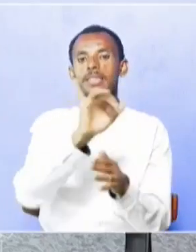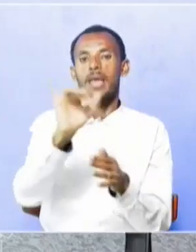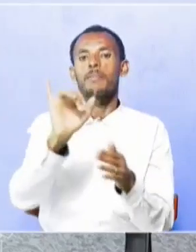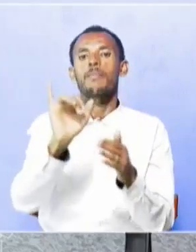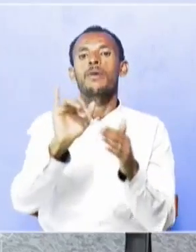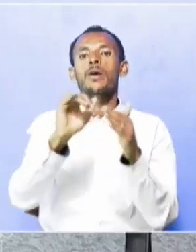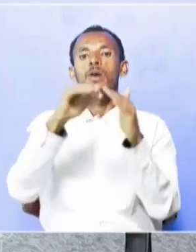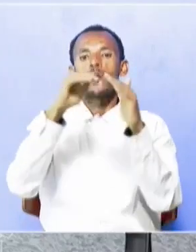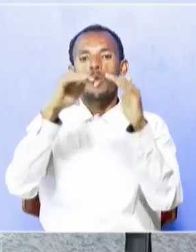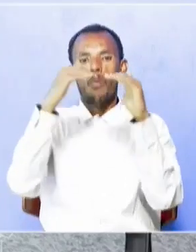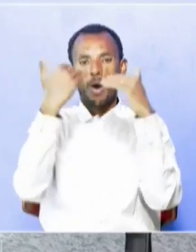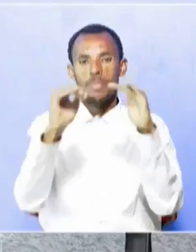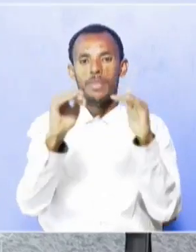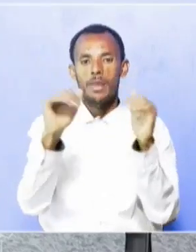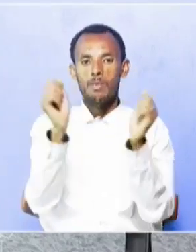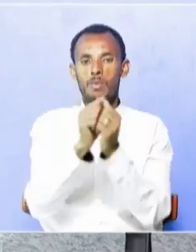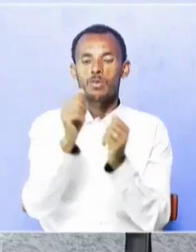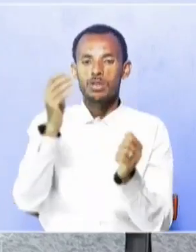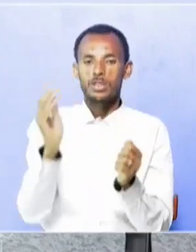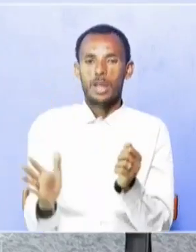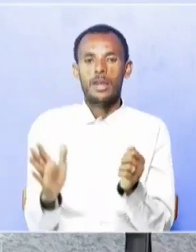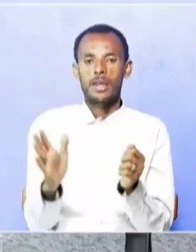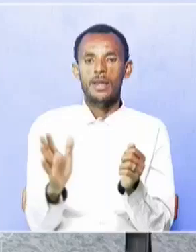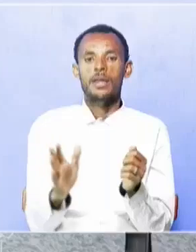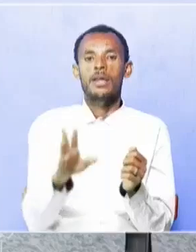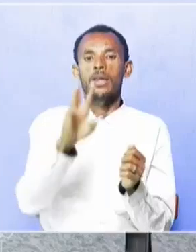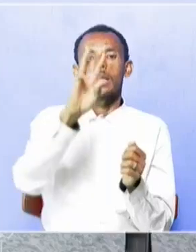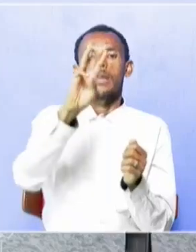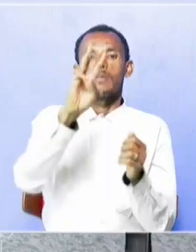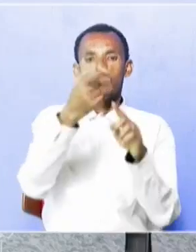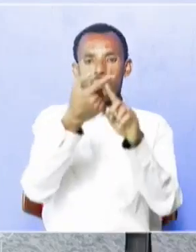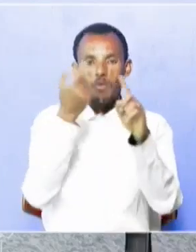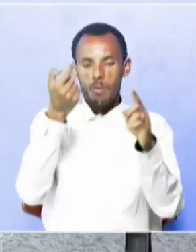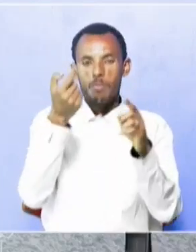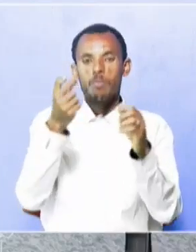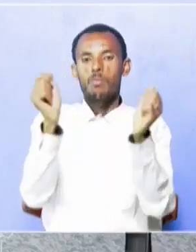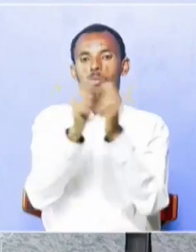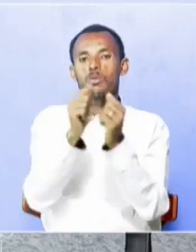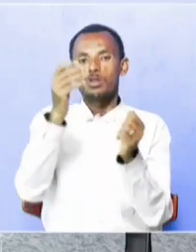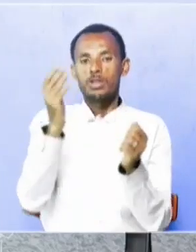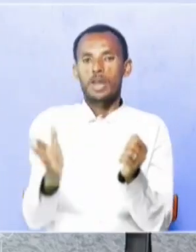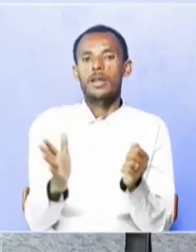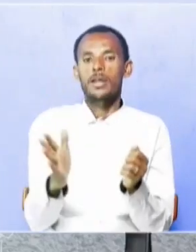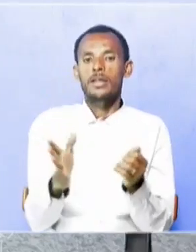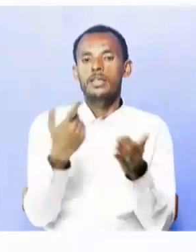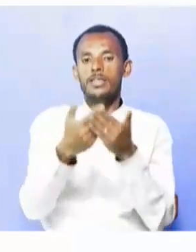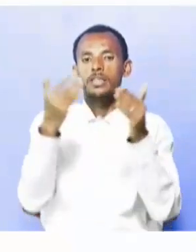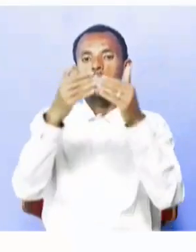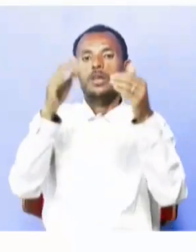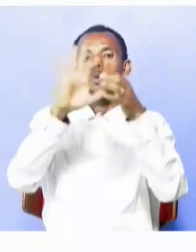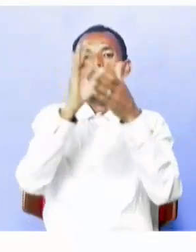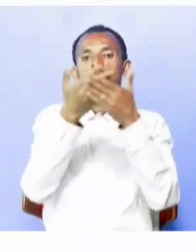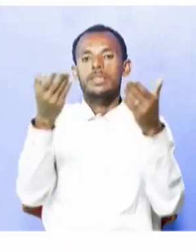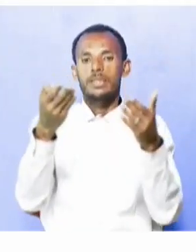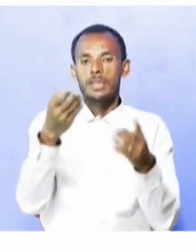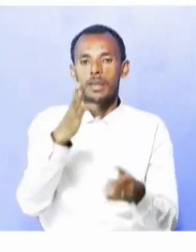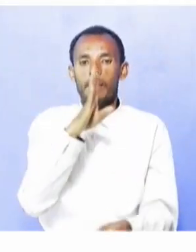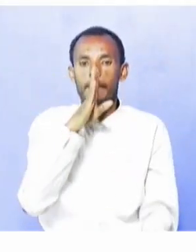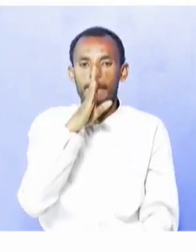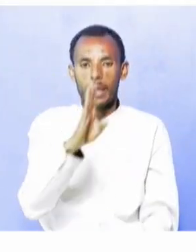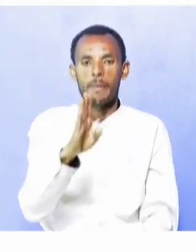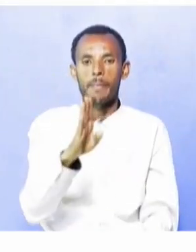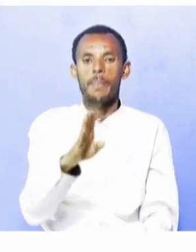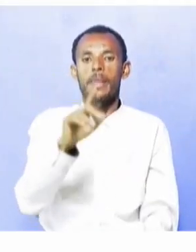quantity from both sides. Okay, you can subtract W from both sides. So this equation becomes X